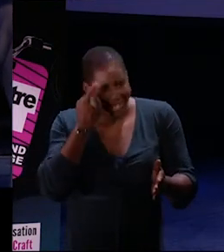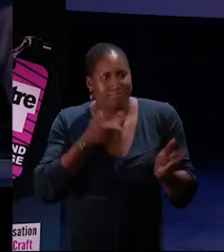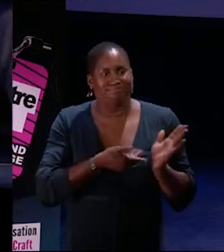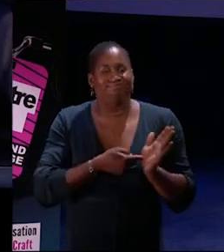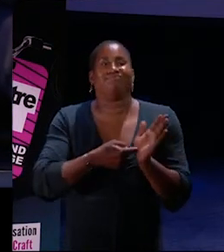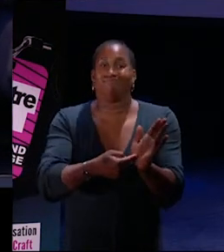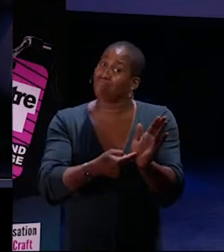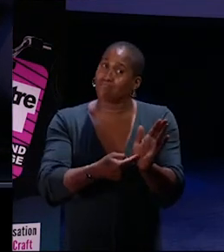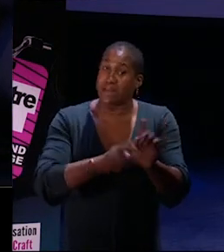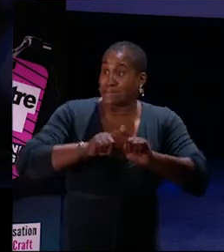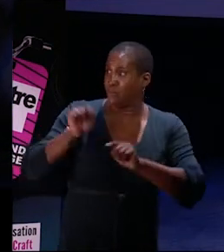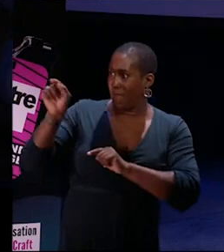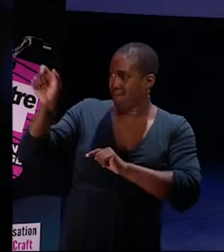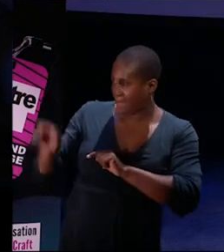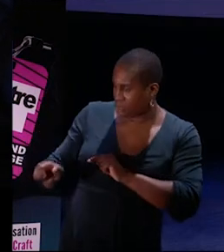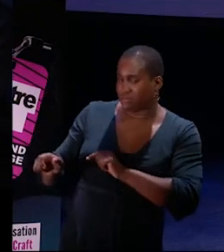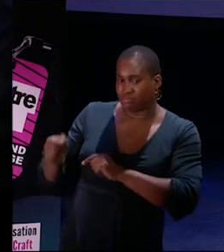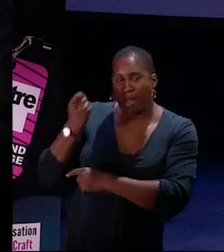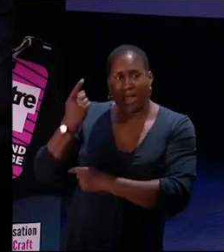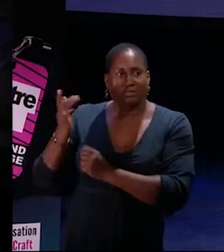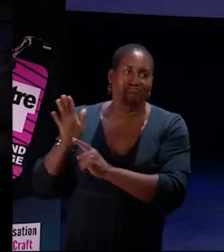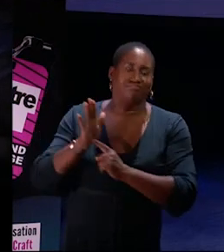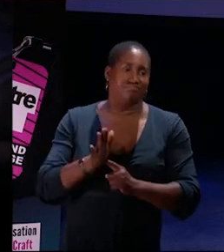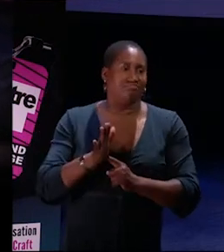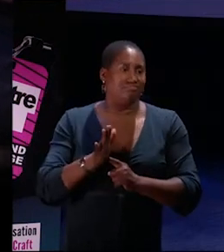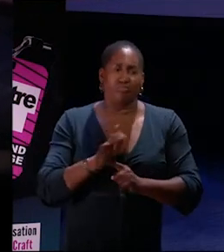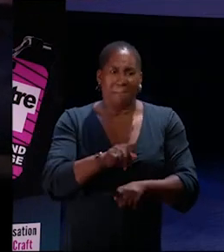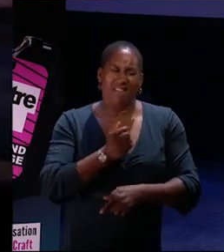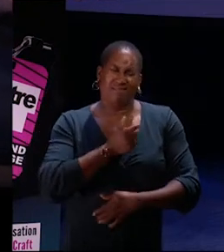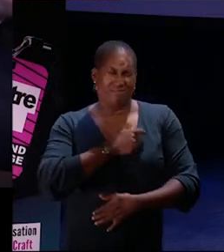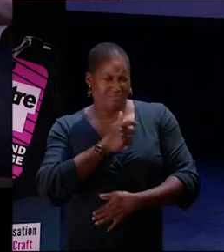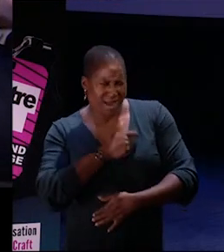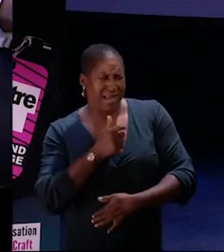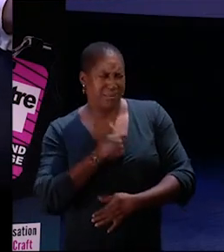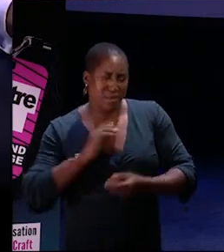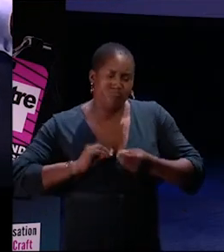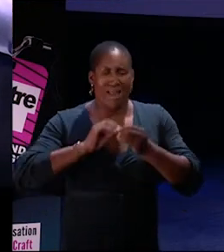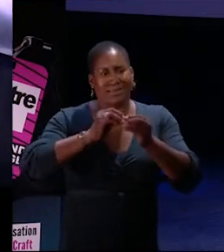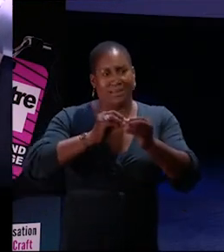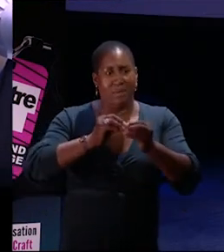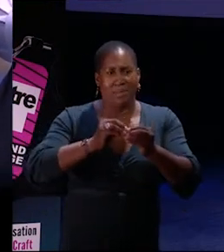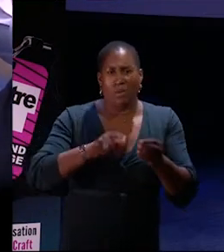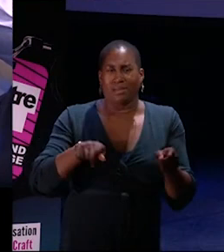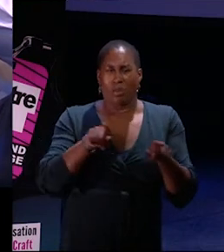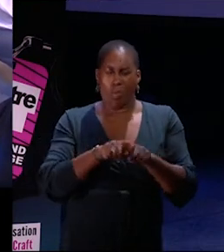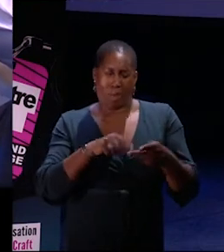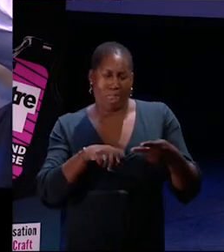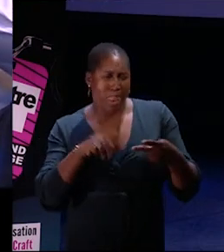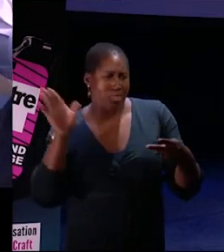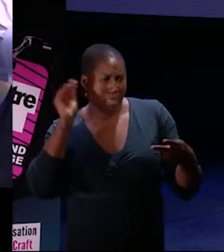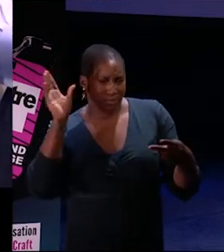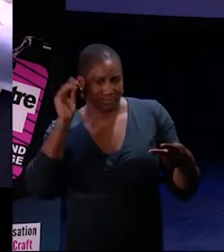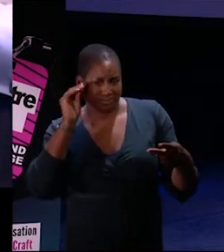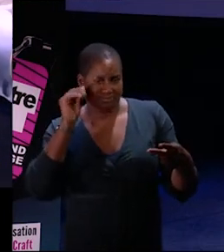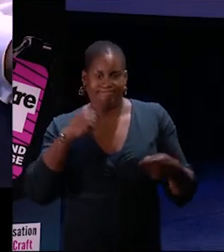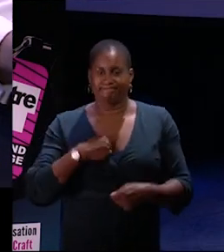to be creative within yourself and just listen and, just be a sponge, taking in all the information you can. I've got two